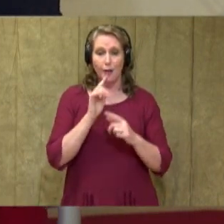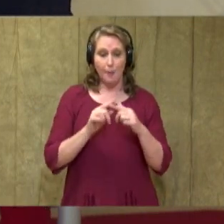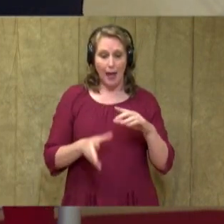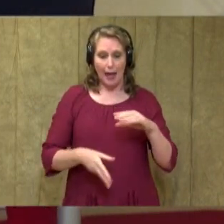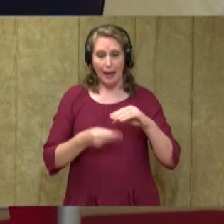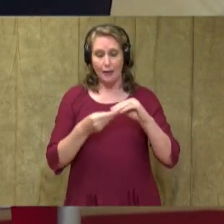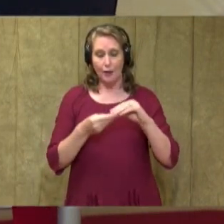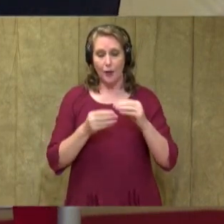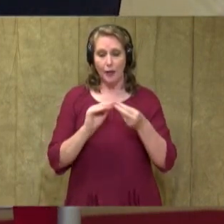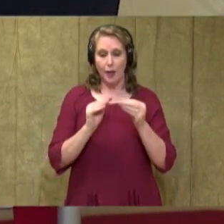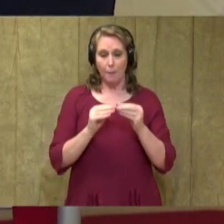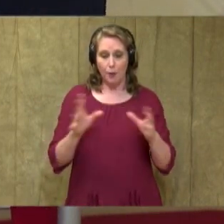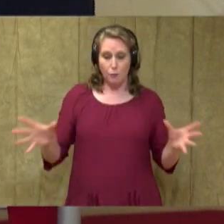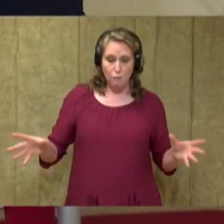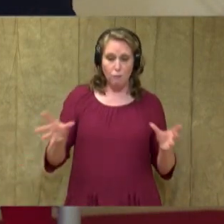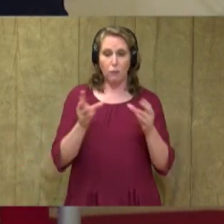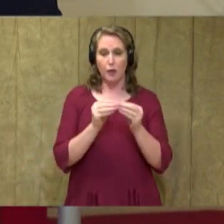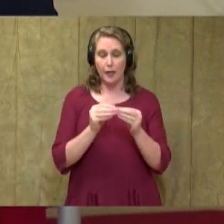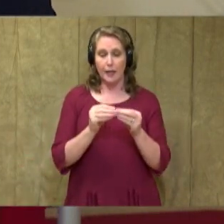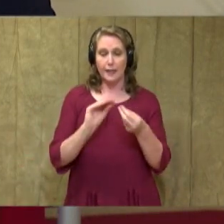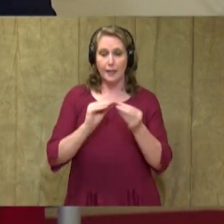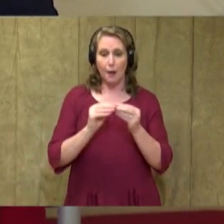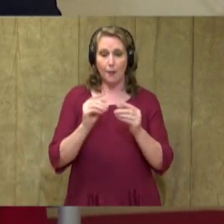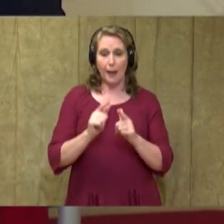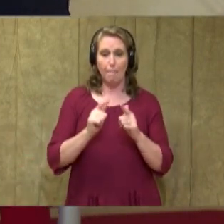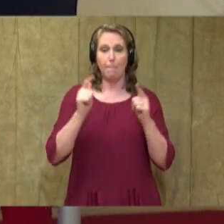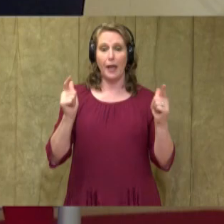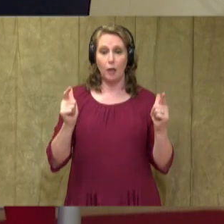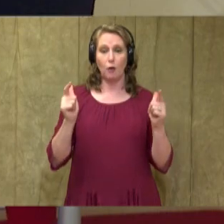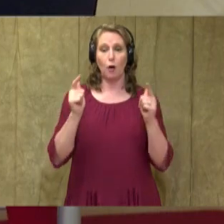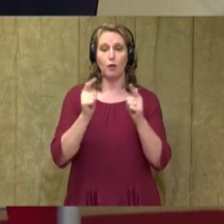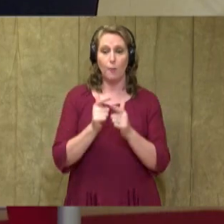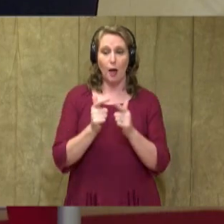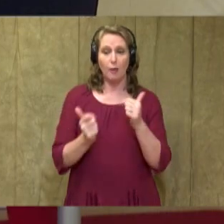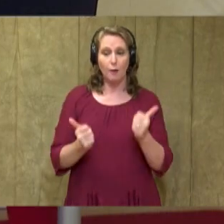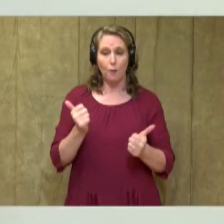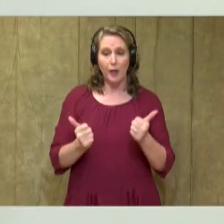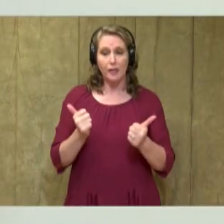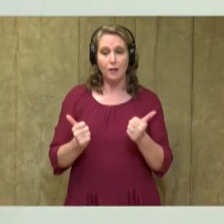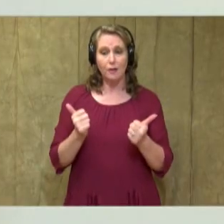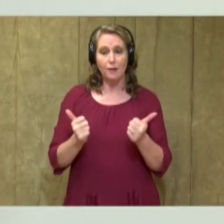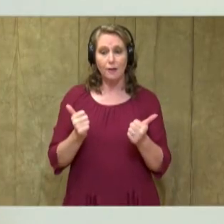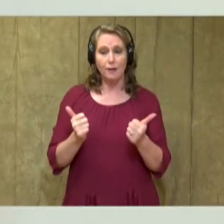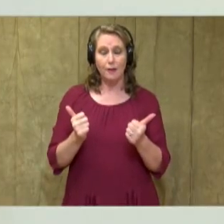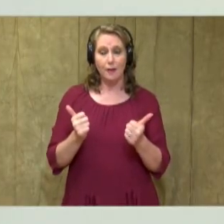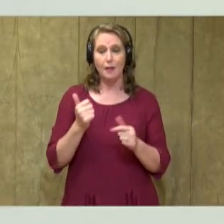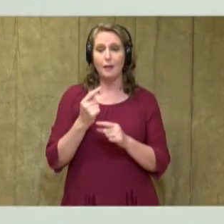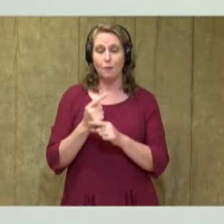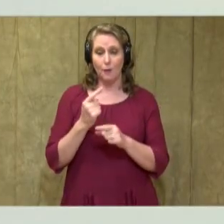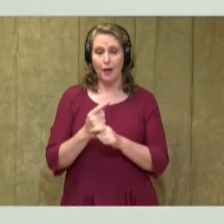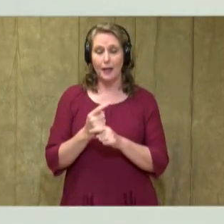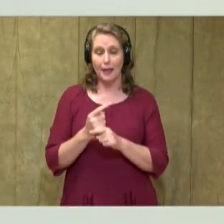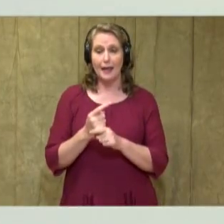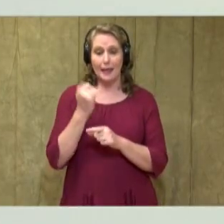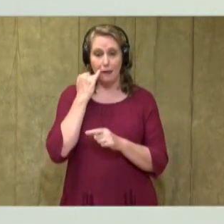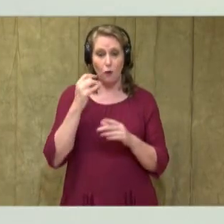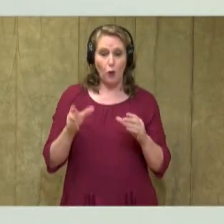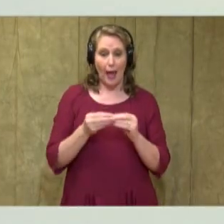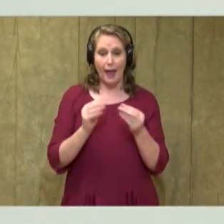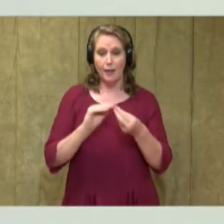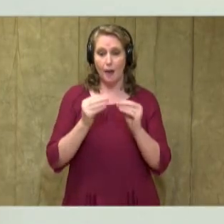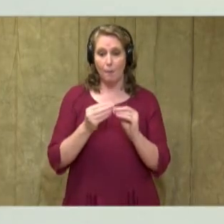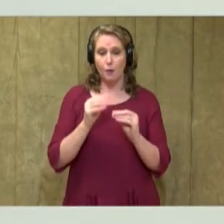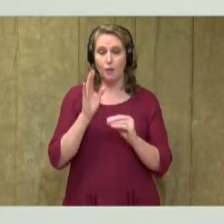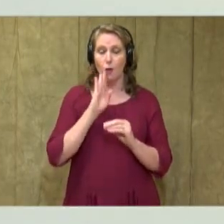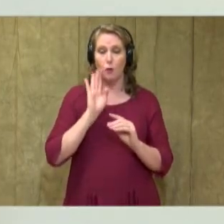If you put numbers together, do you get a bigger number or do you get a smaller number? That's right, you will get a bigger